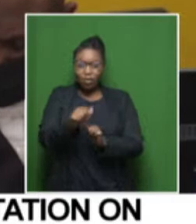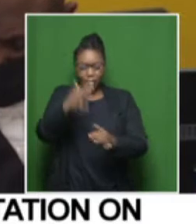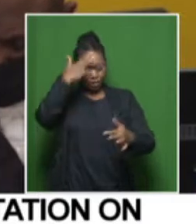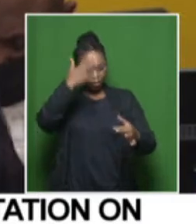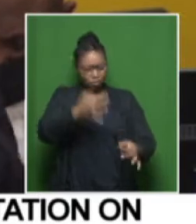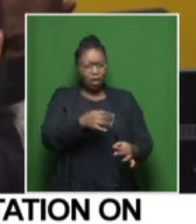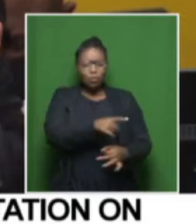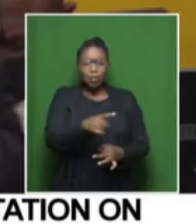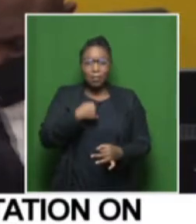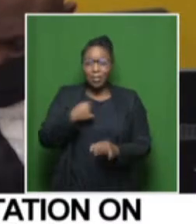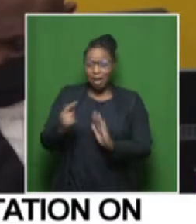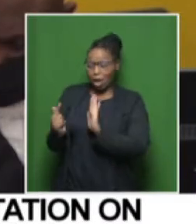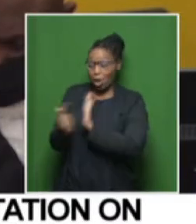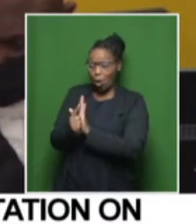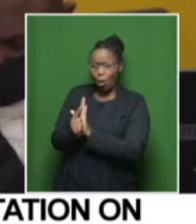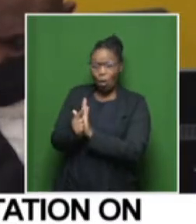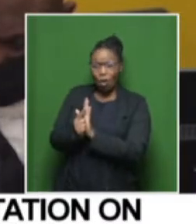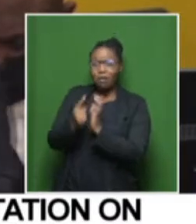make the decision, not me.